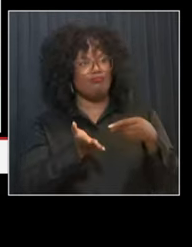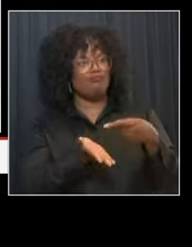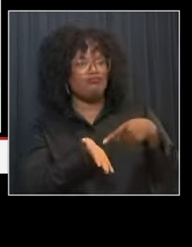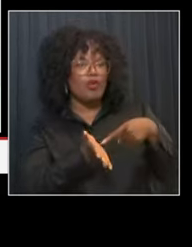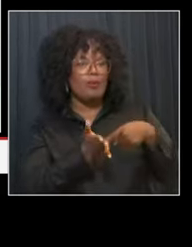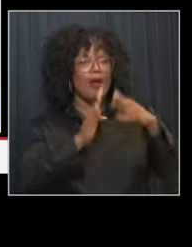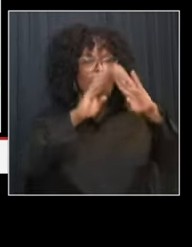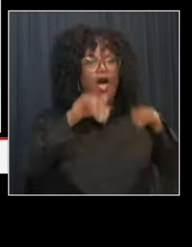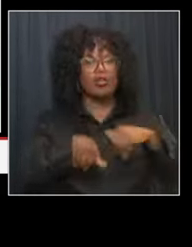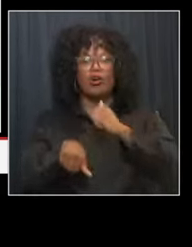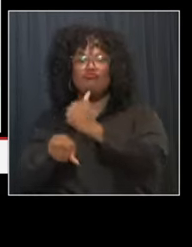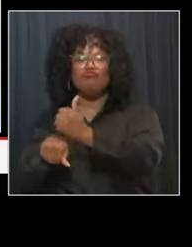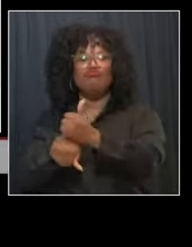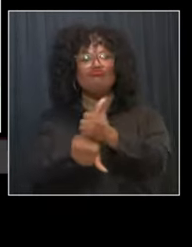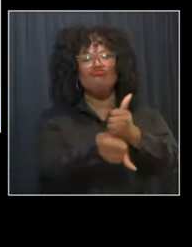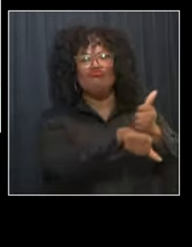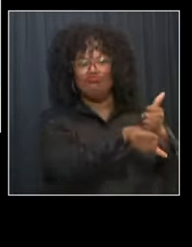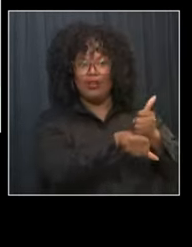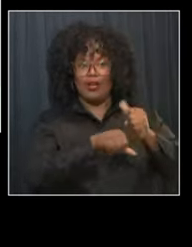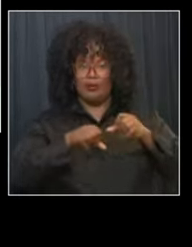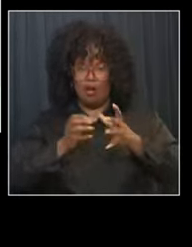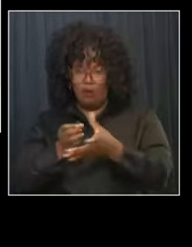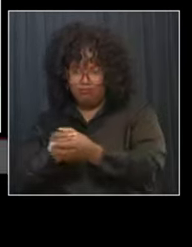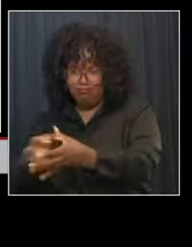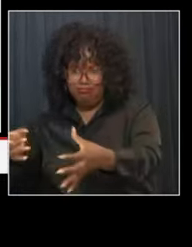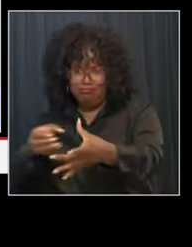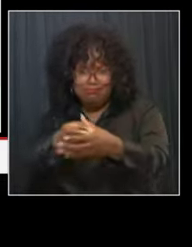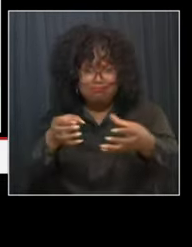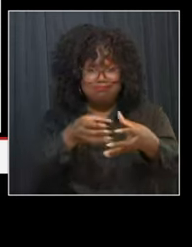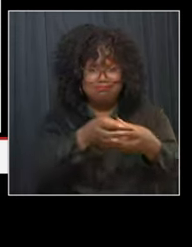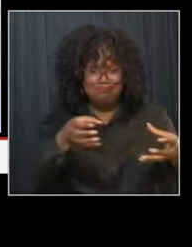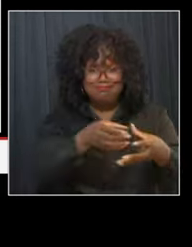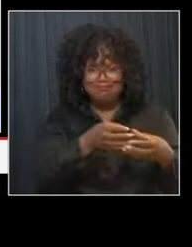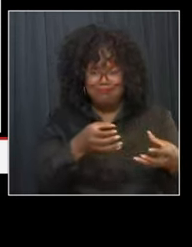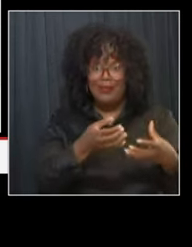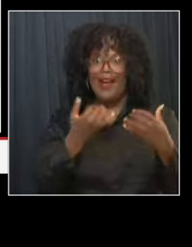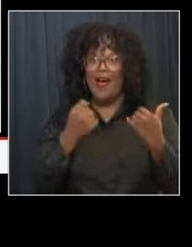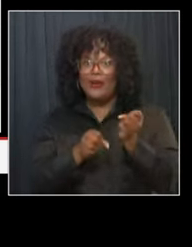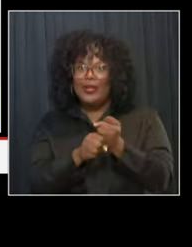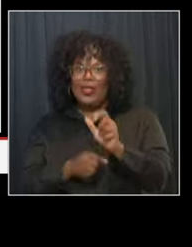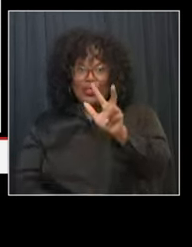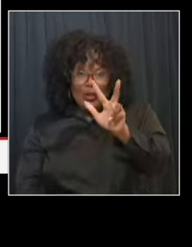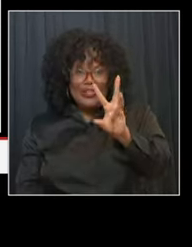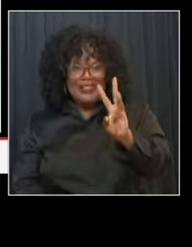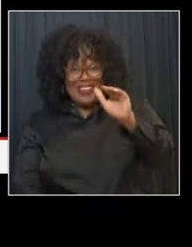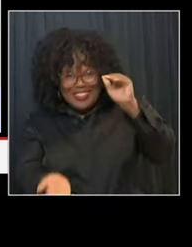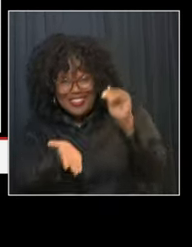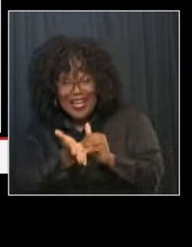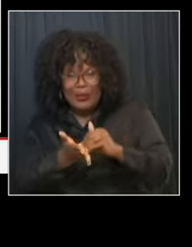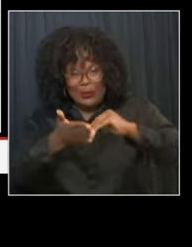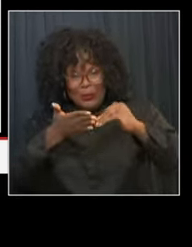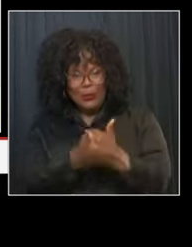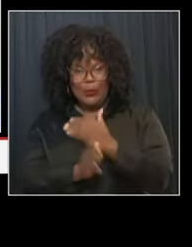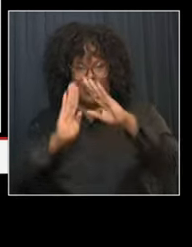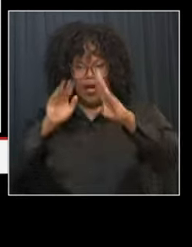the district has produced 36,000 new homes. Actually, we've exceeded that number to date, which has blunted the rise in